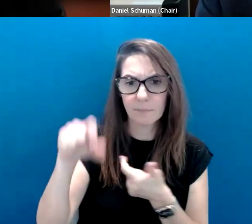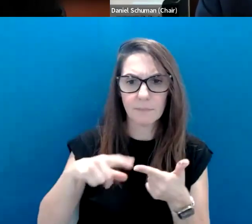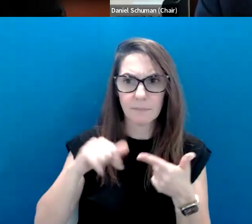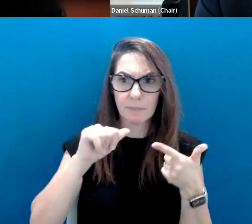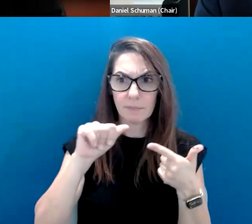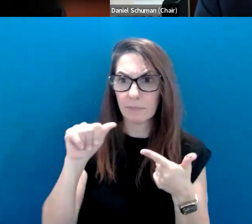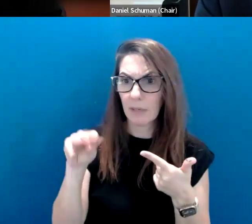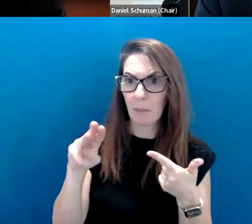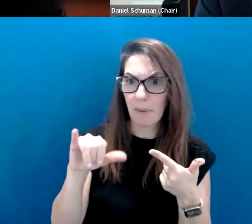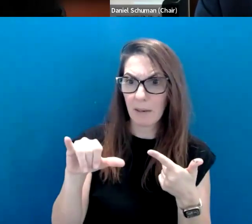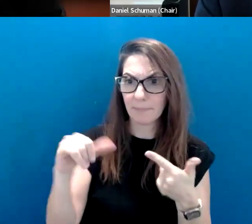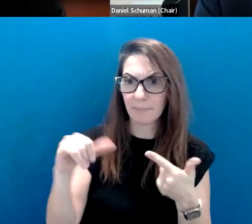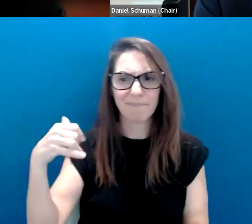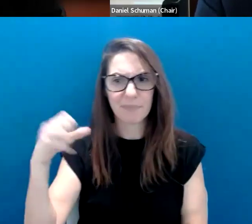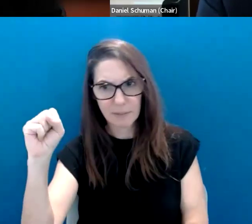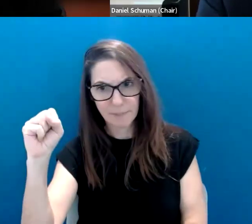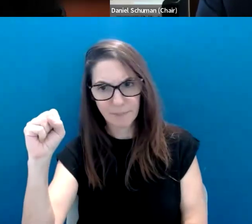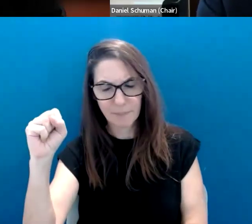Amy, Yes.